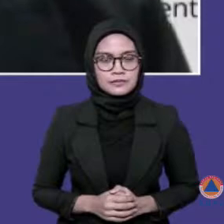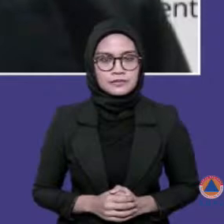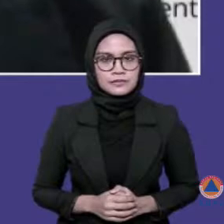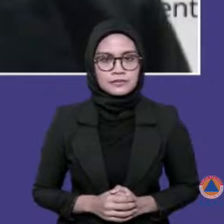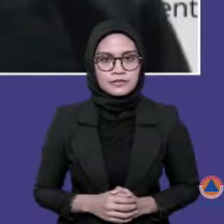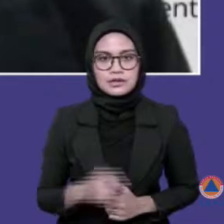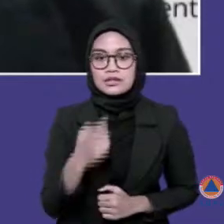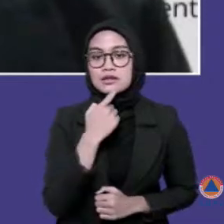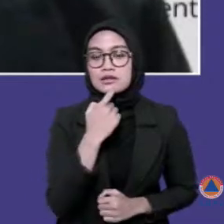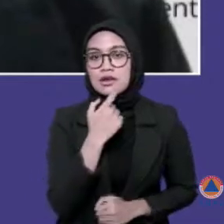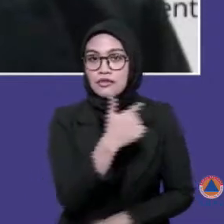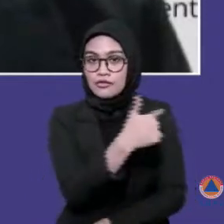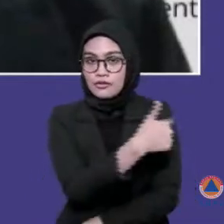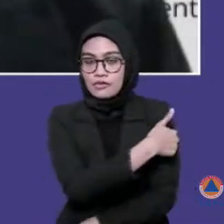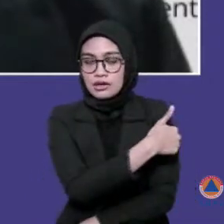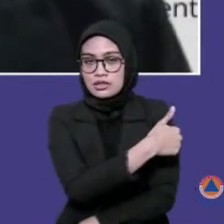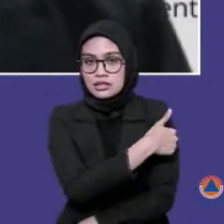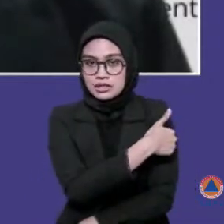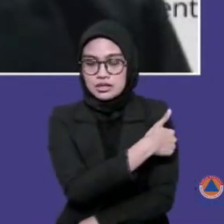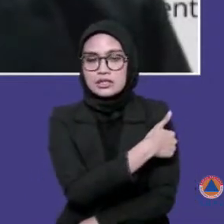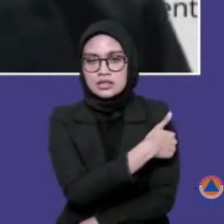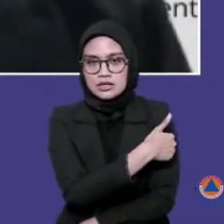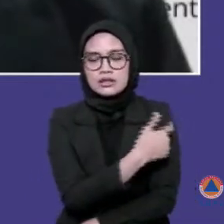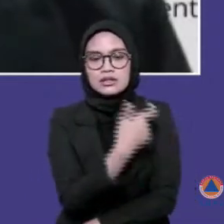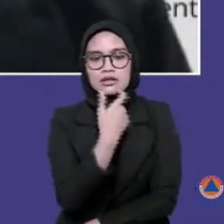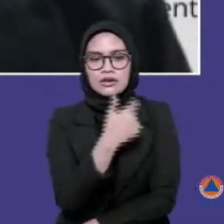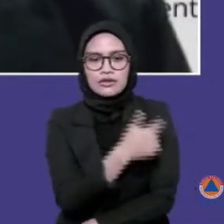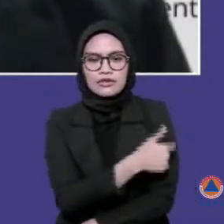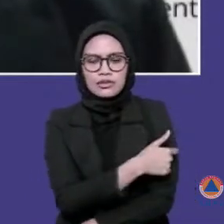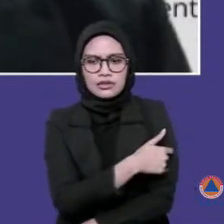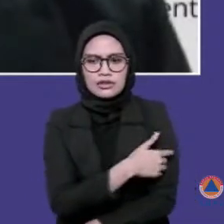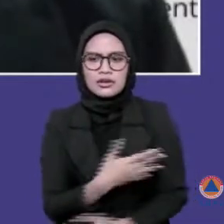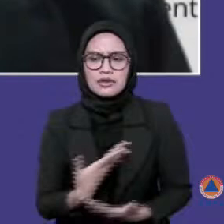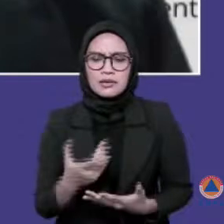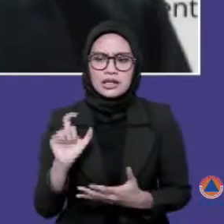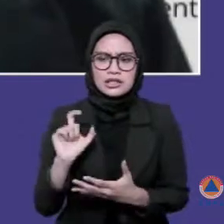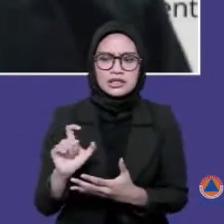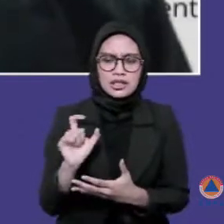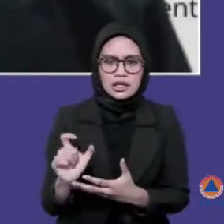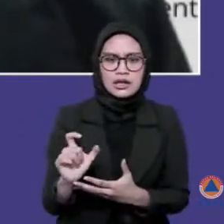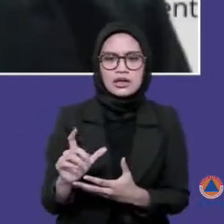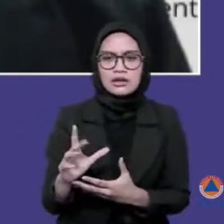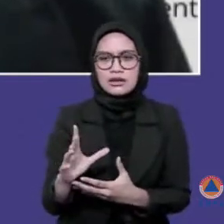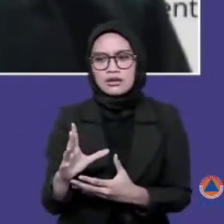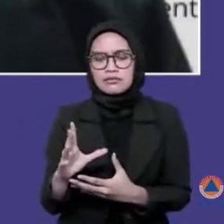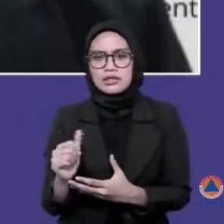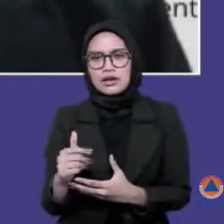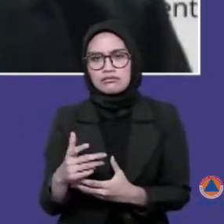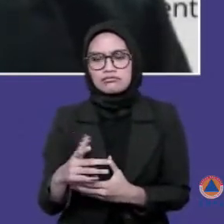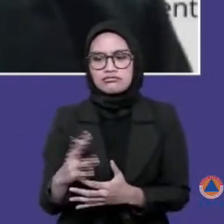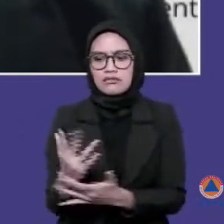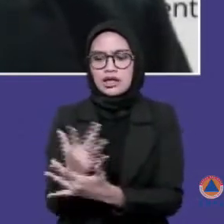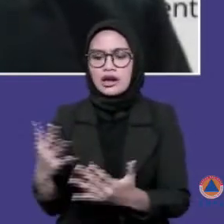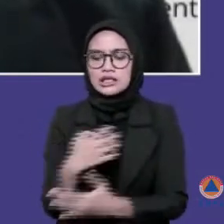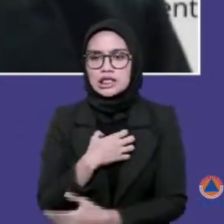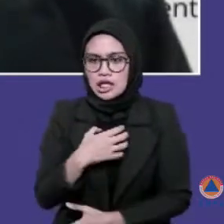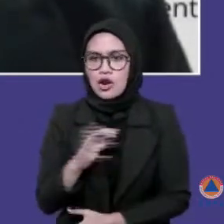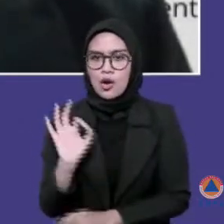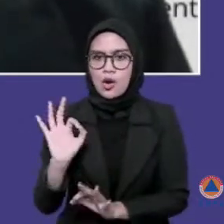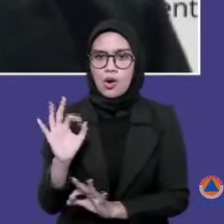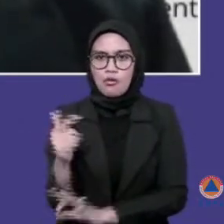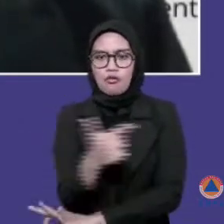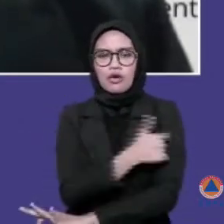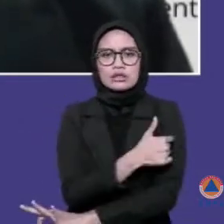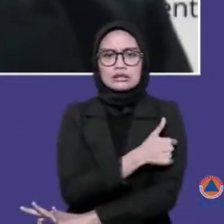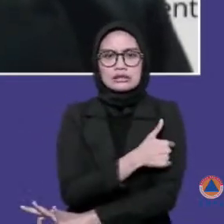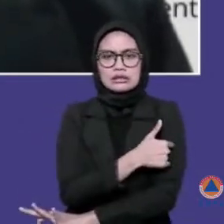being discussed in Europe and some other countries in terms of trying to ensure that everybody, to